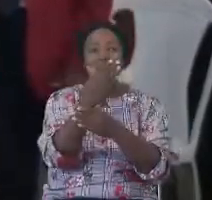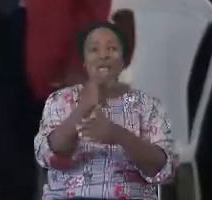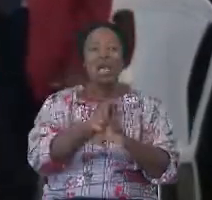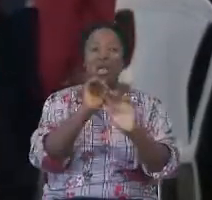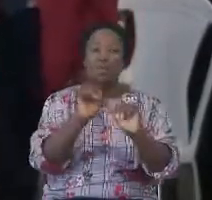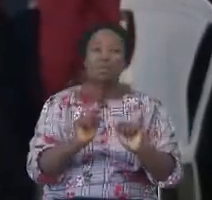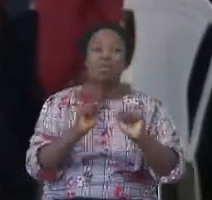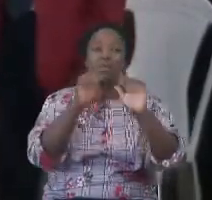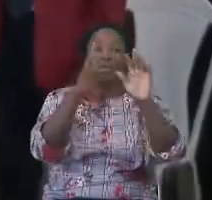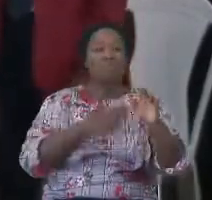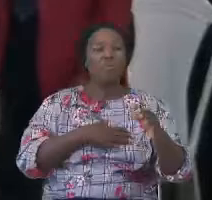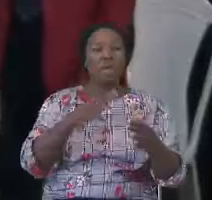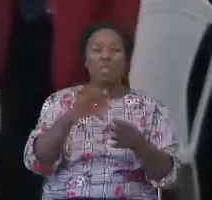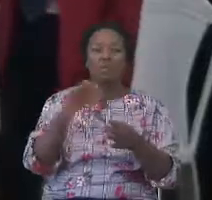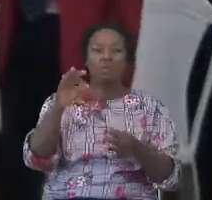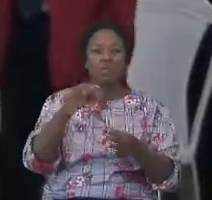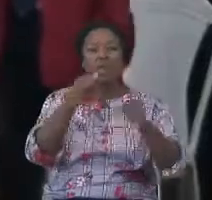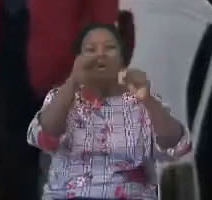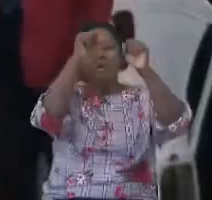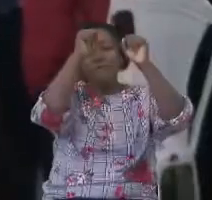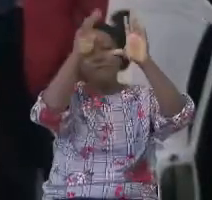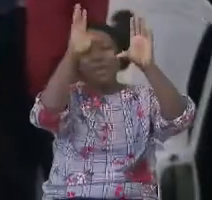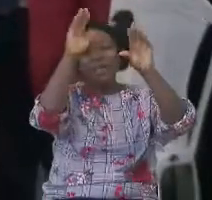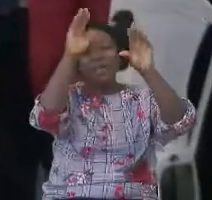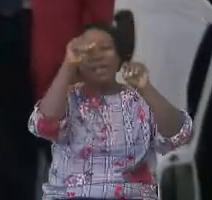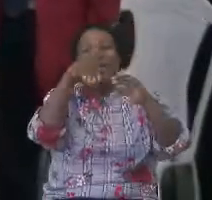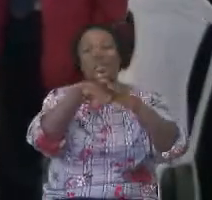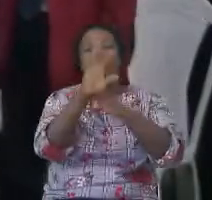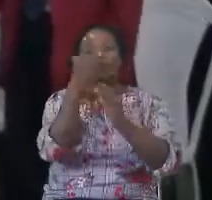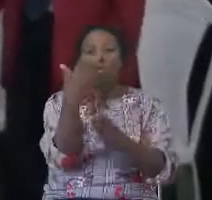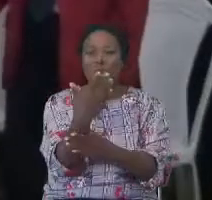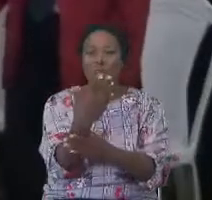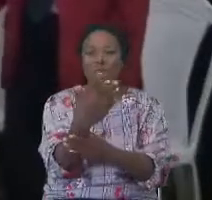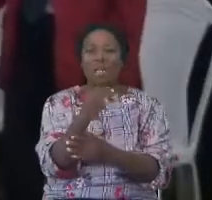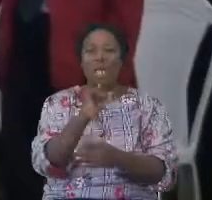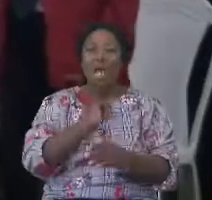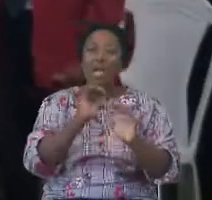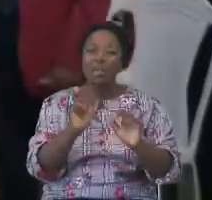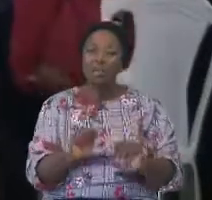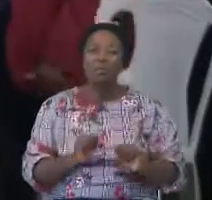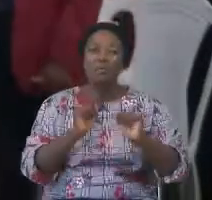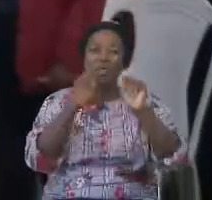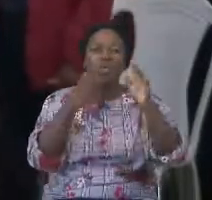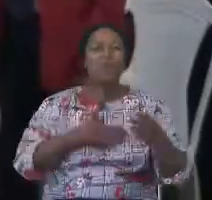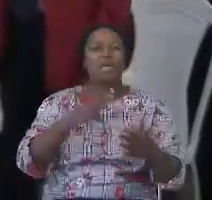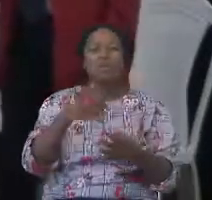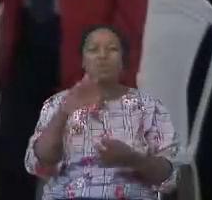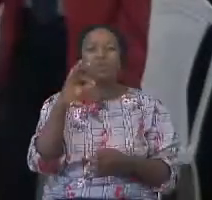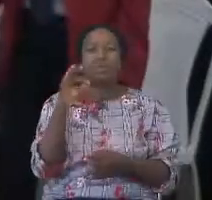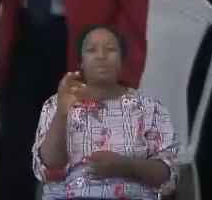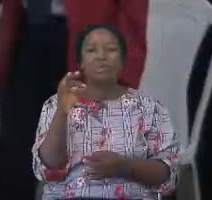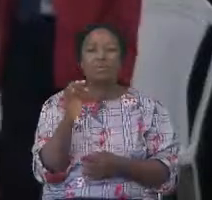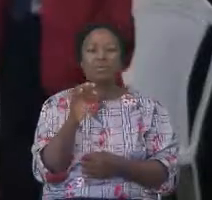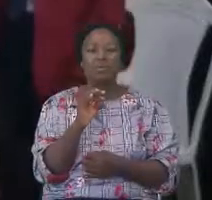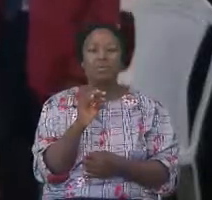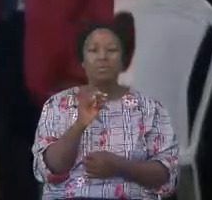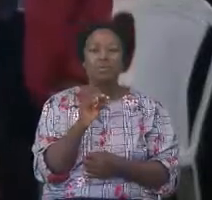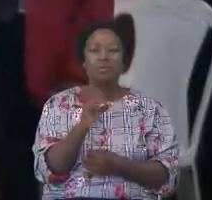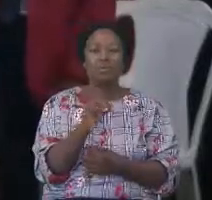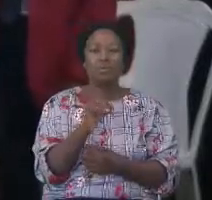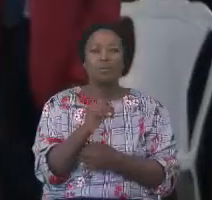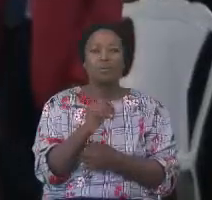i commend my spirit father into your hands i